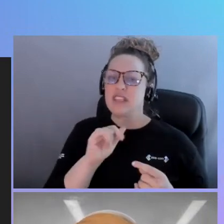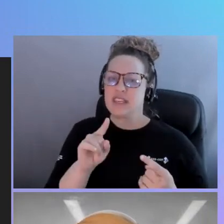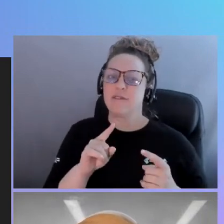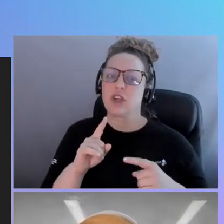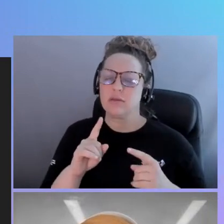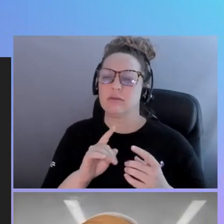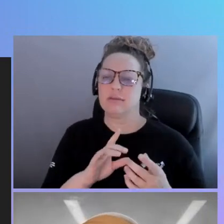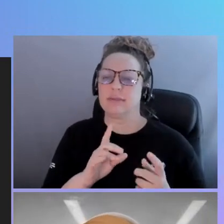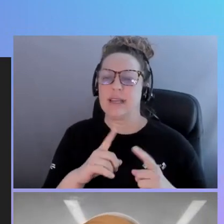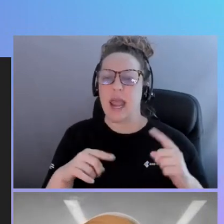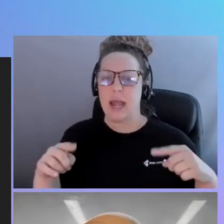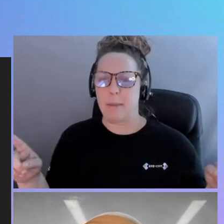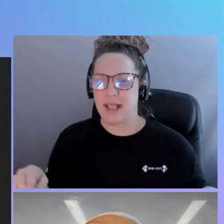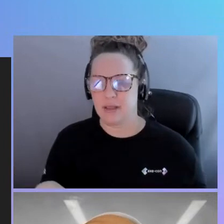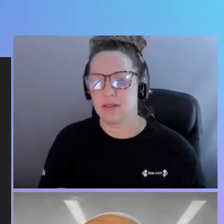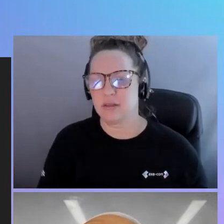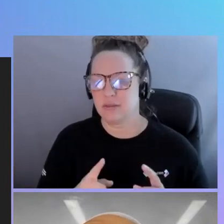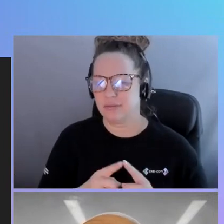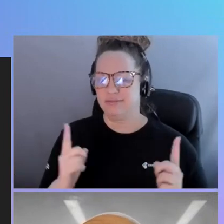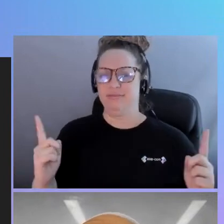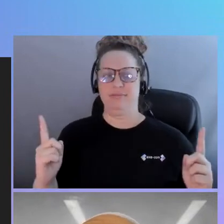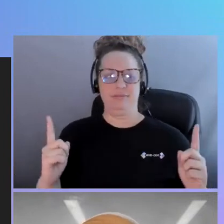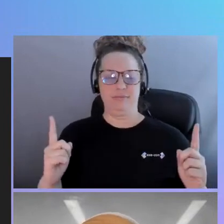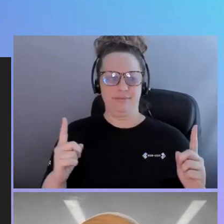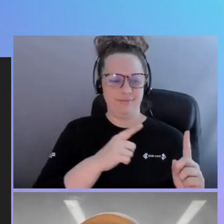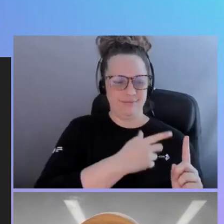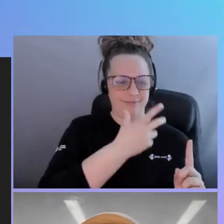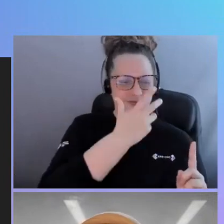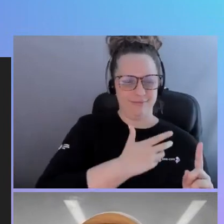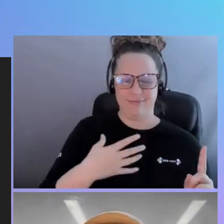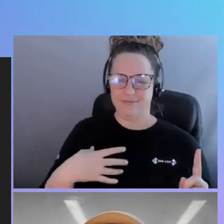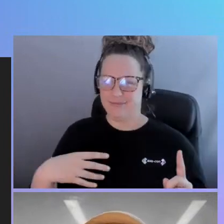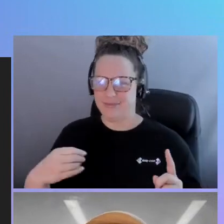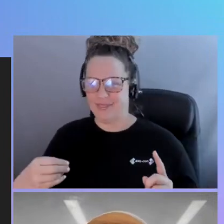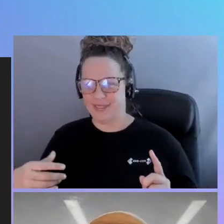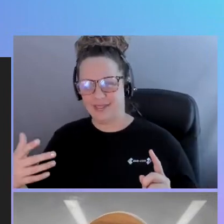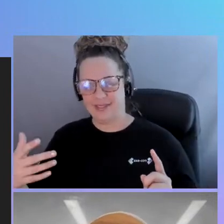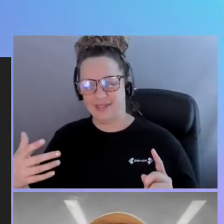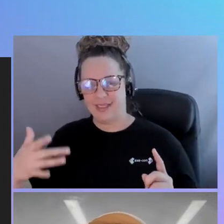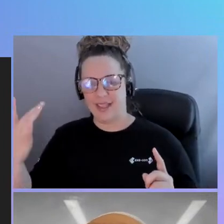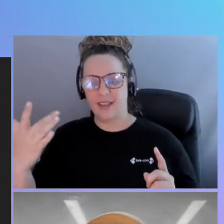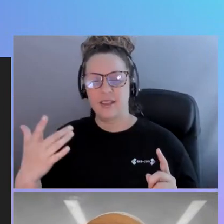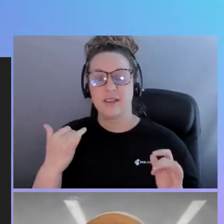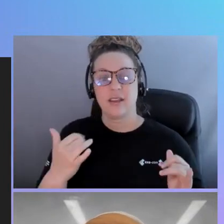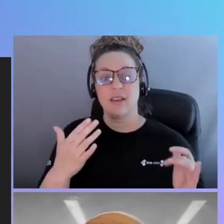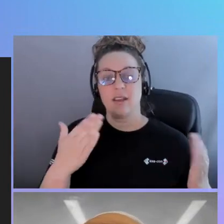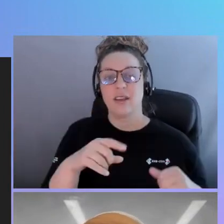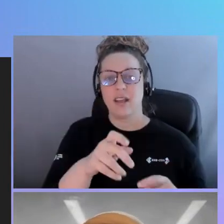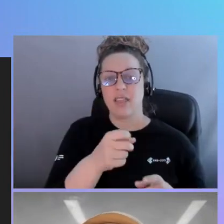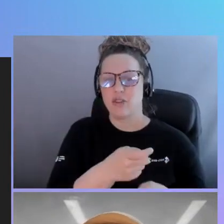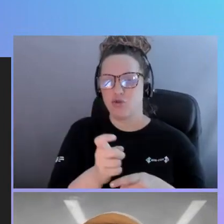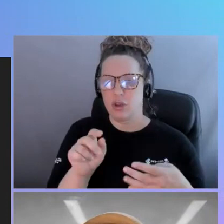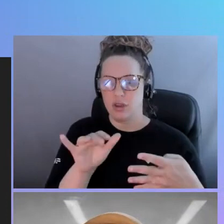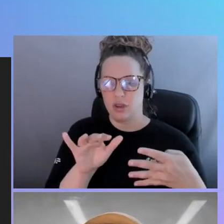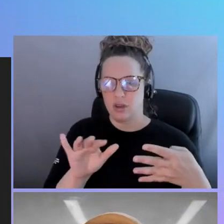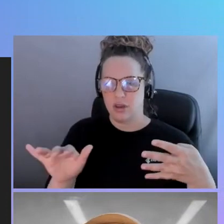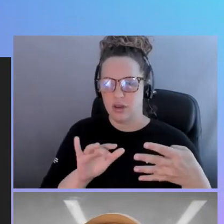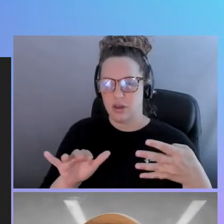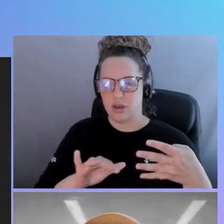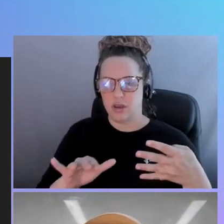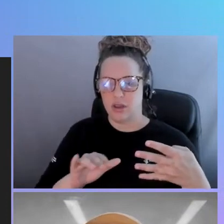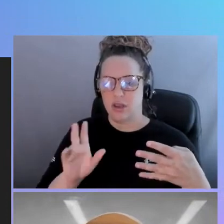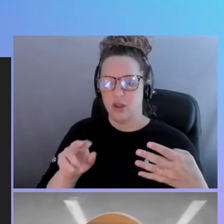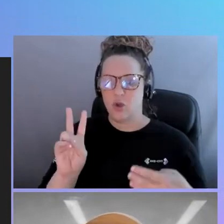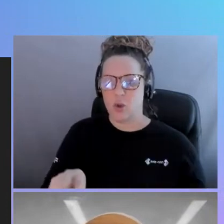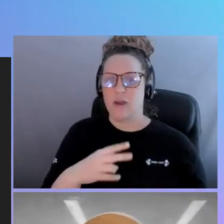And I'm showing some code in the slides now where I'm doing something similar to that trick where you could flip the axis of the